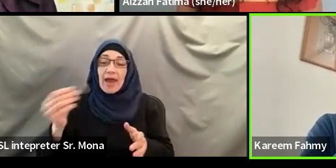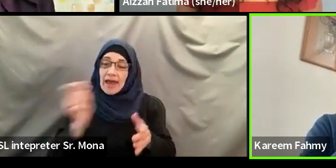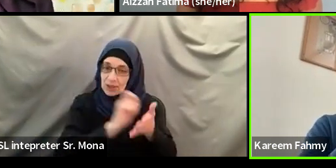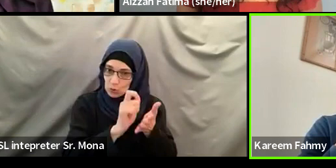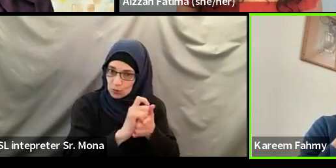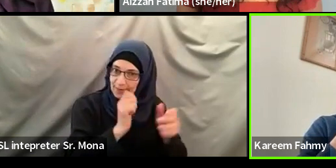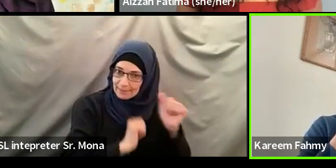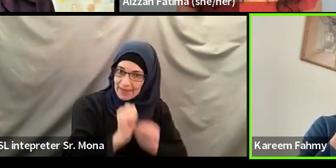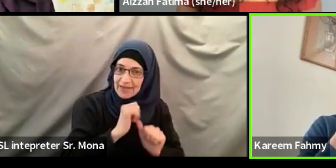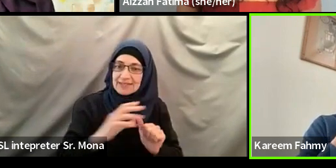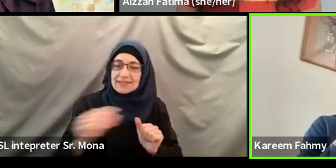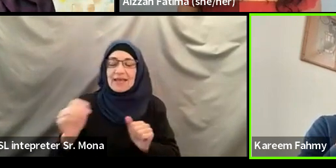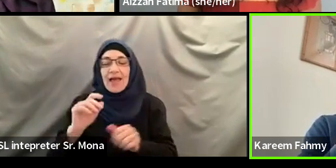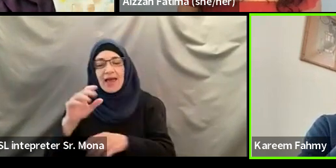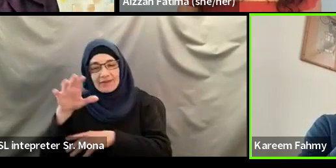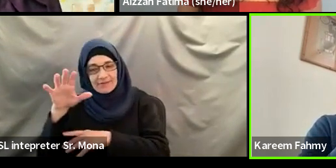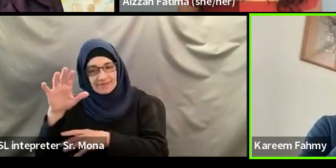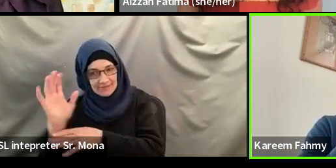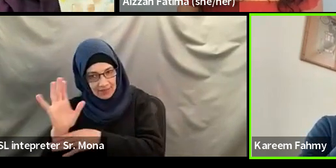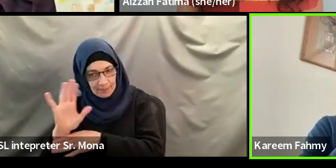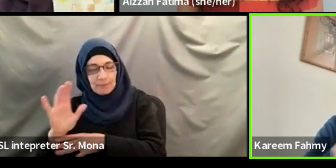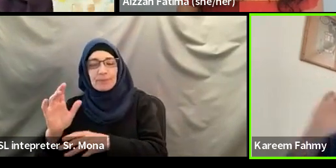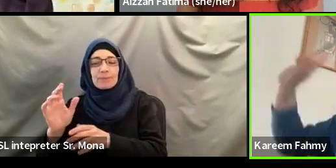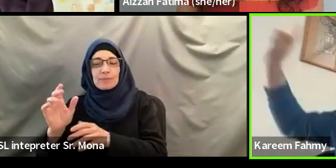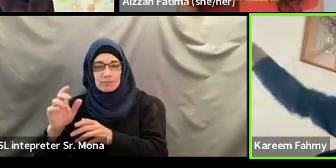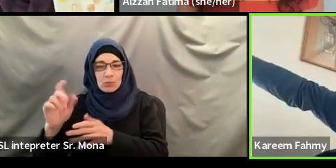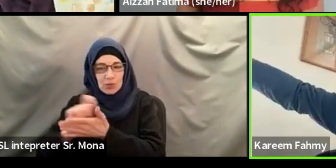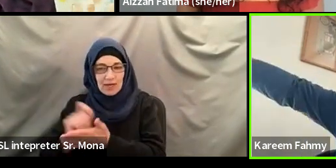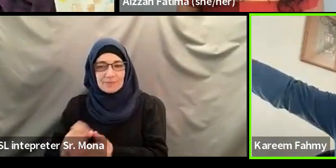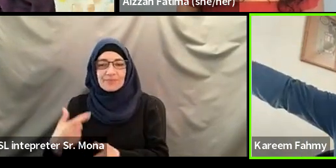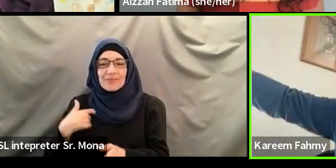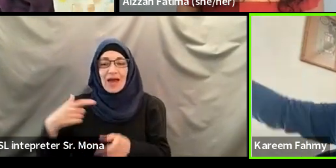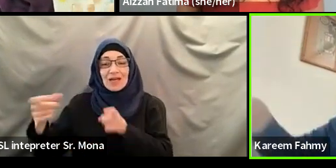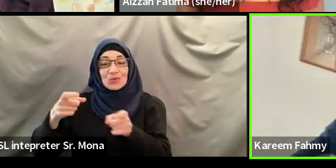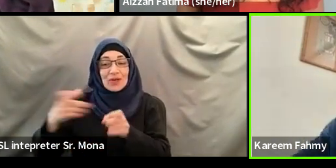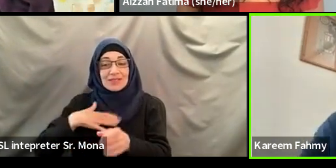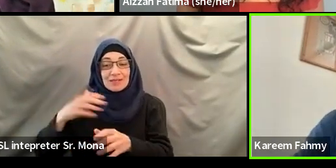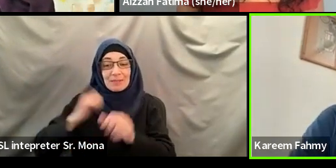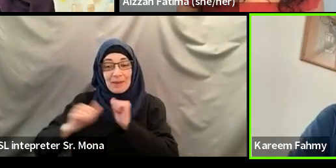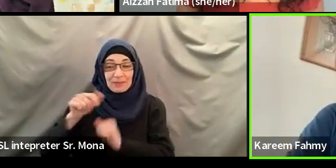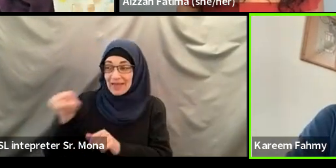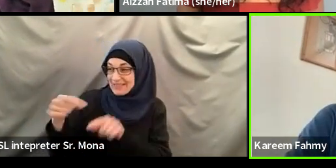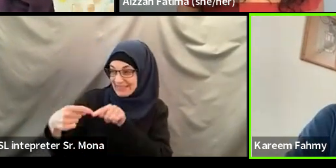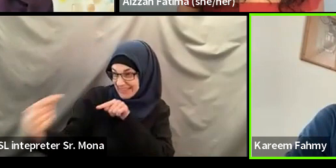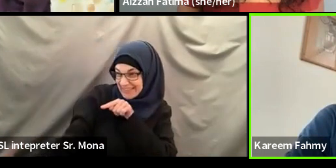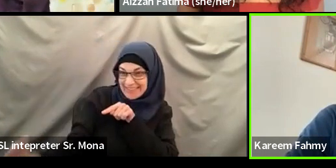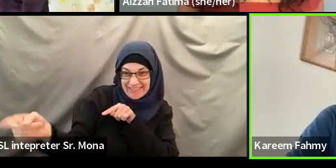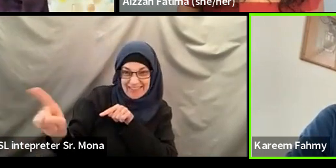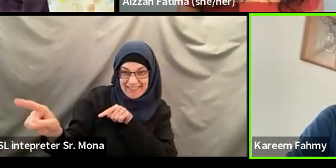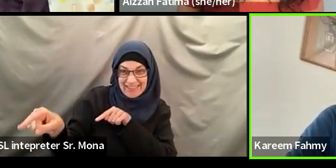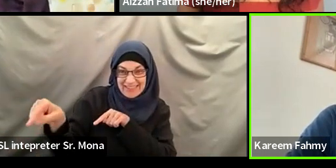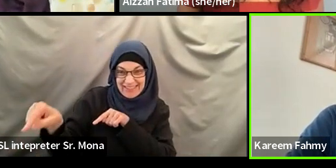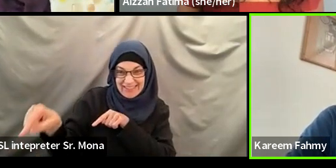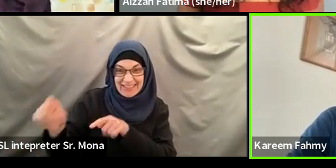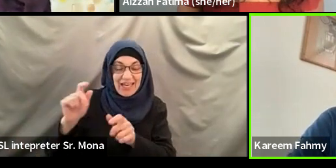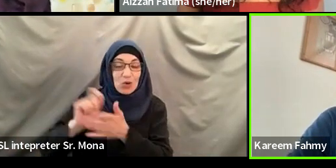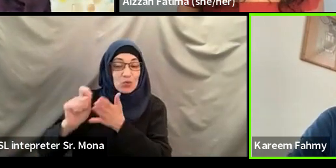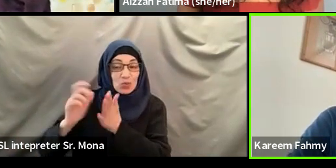screenwriter, and I'm here in Glencoe directing my play, which is playing right across the street from where I'm sitting at Writers Theater.